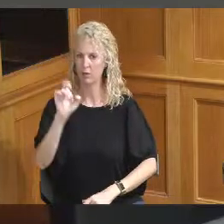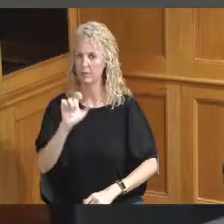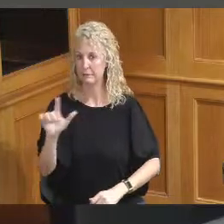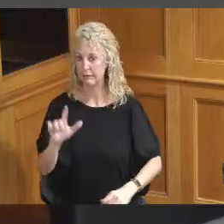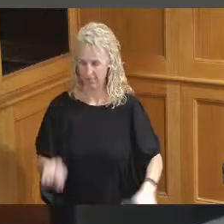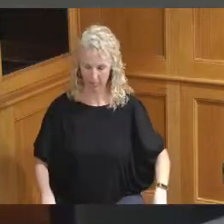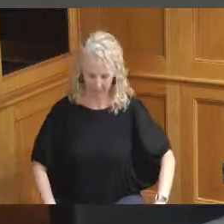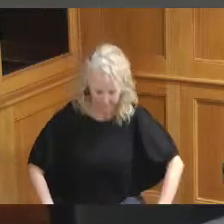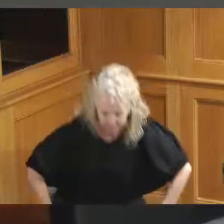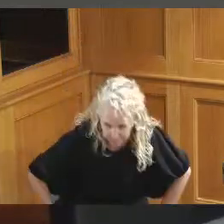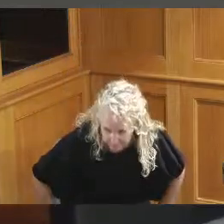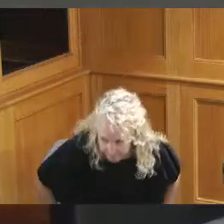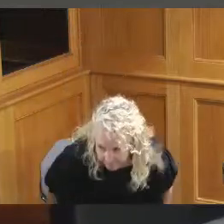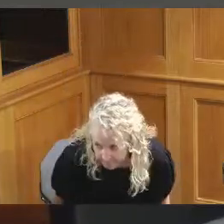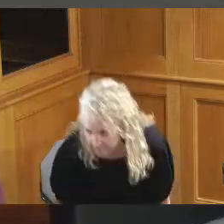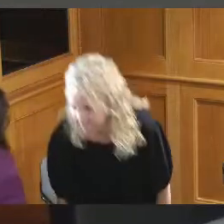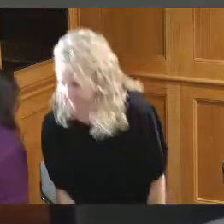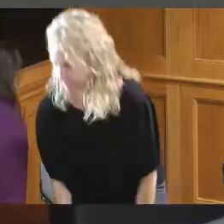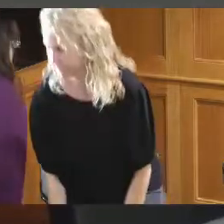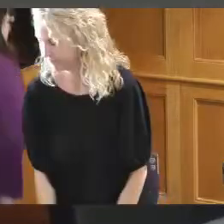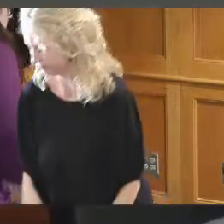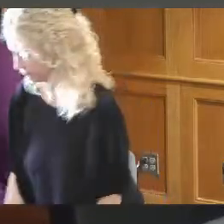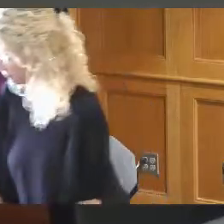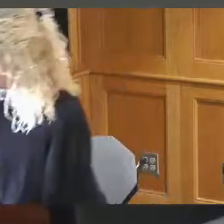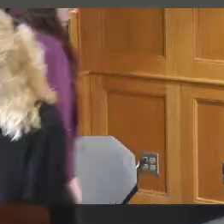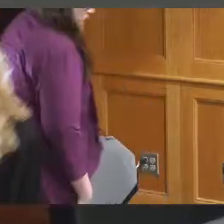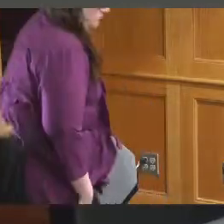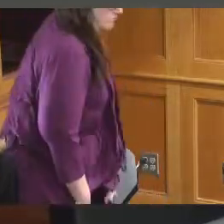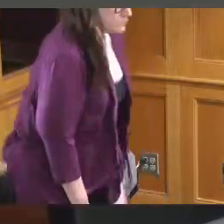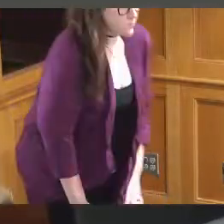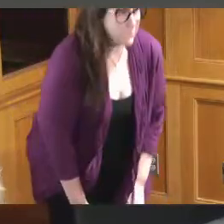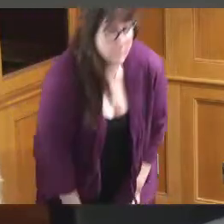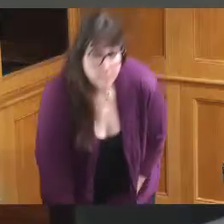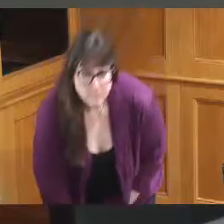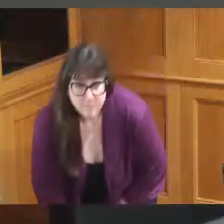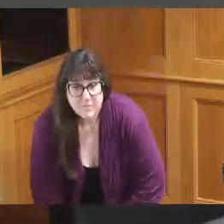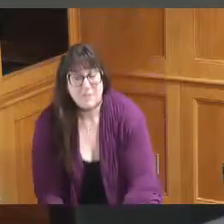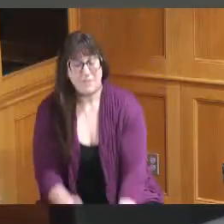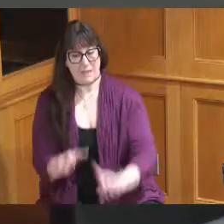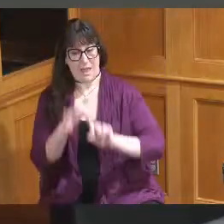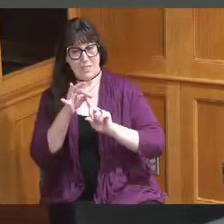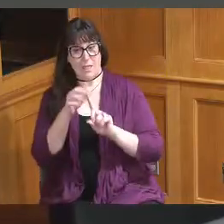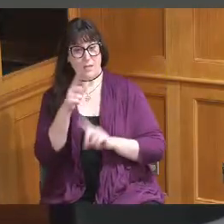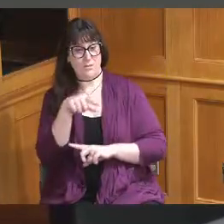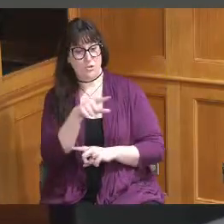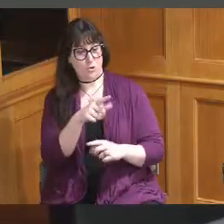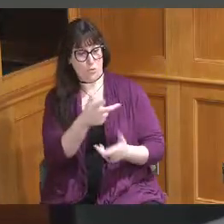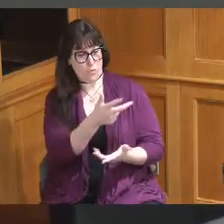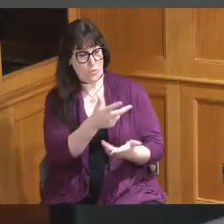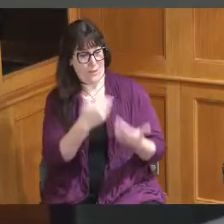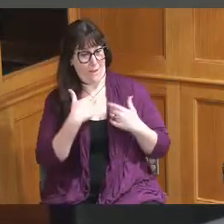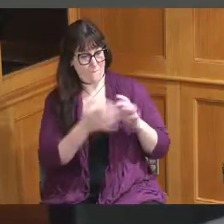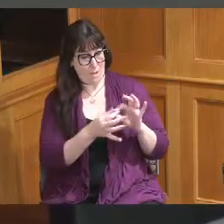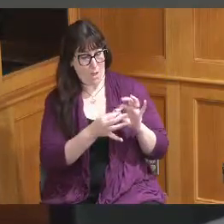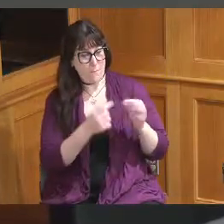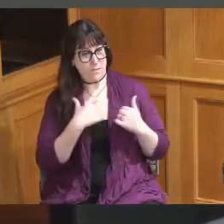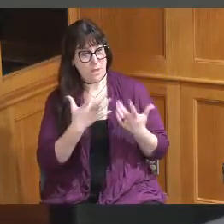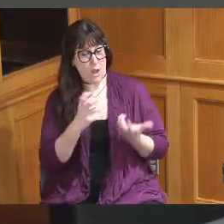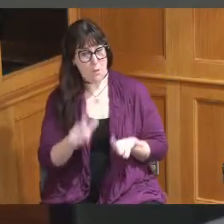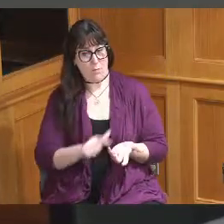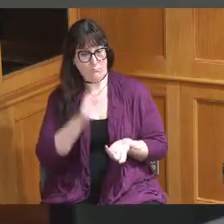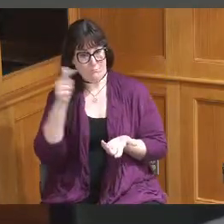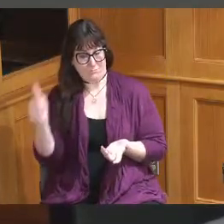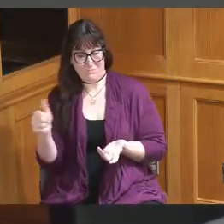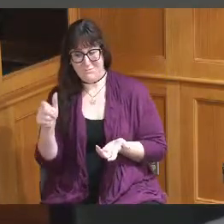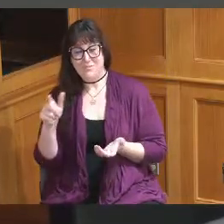and its residents. So, Commissioners, unless there's any opening comments, I'd like to turn it over to Mr. David Abrams to provide some context